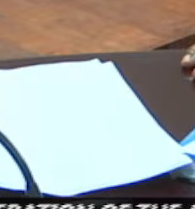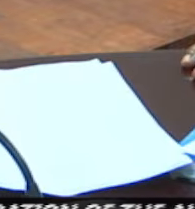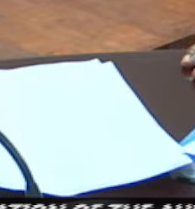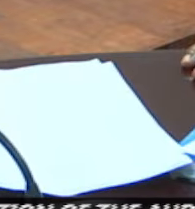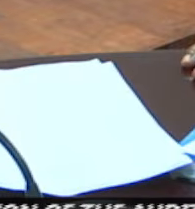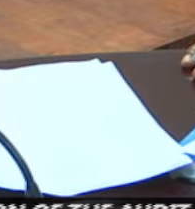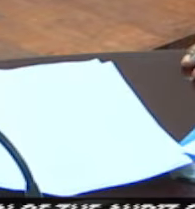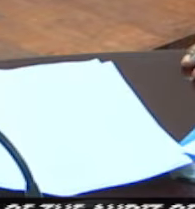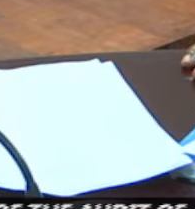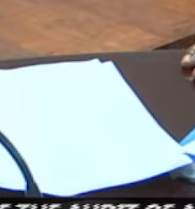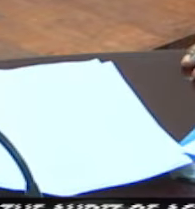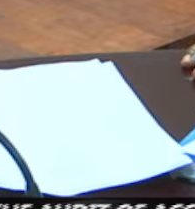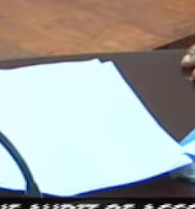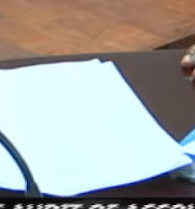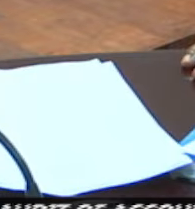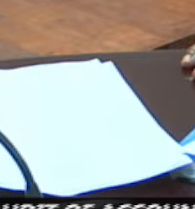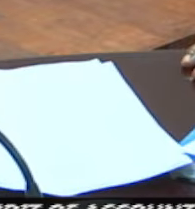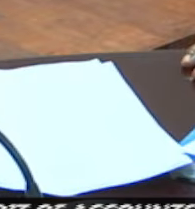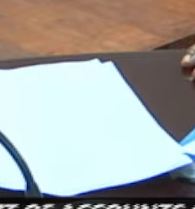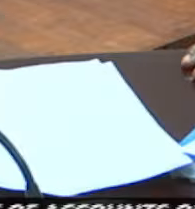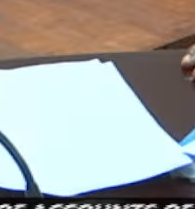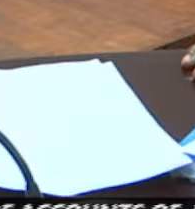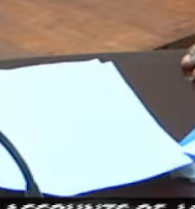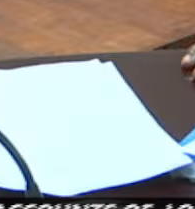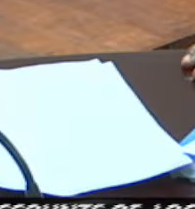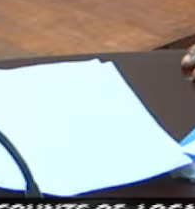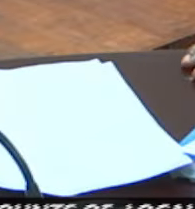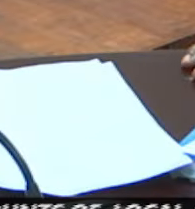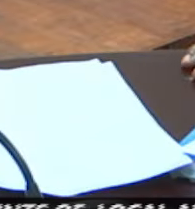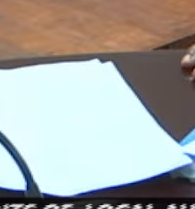If you can bounce